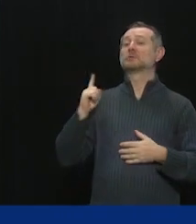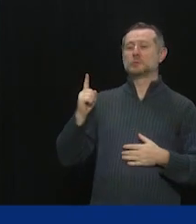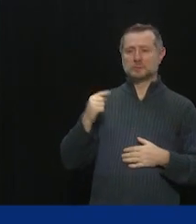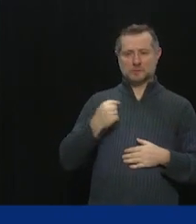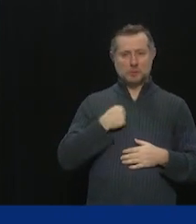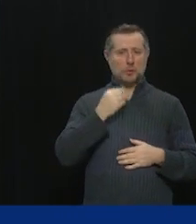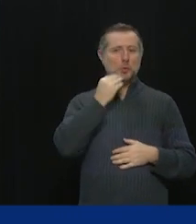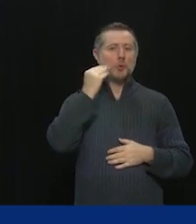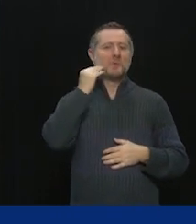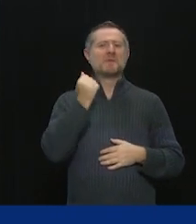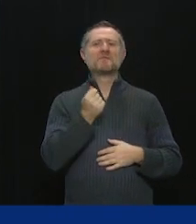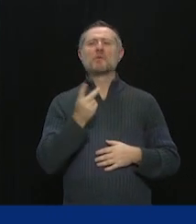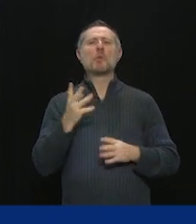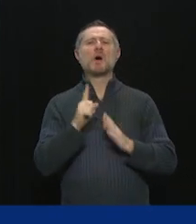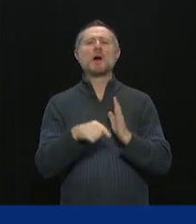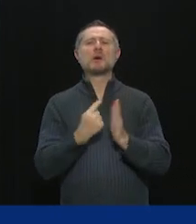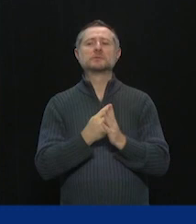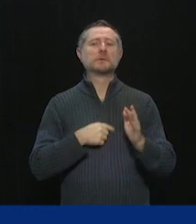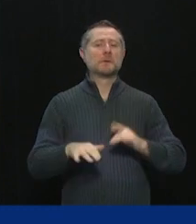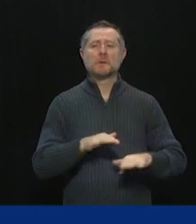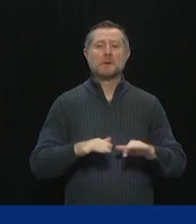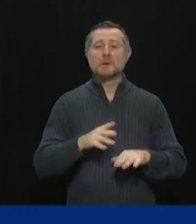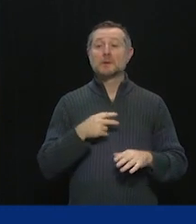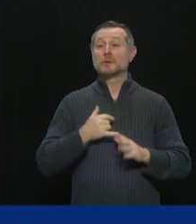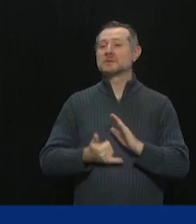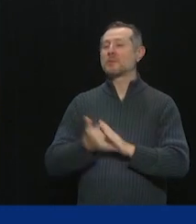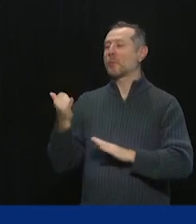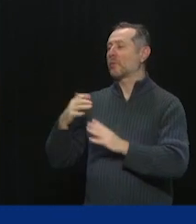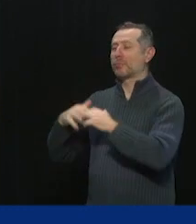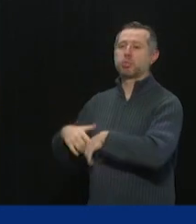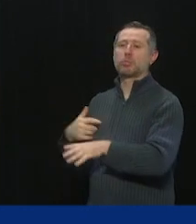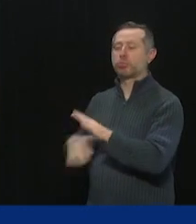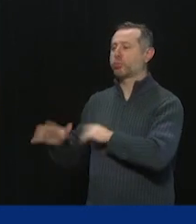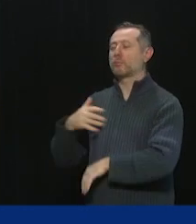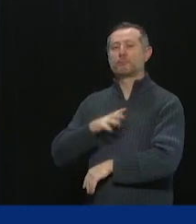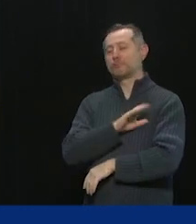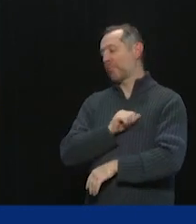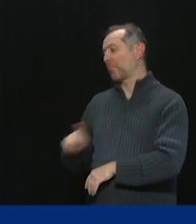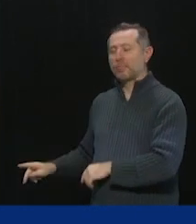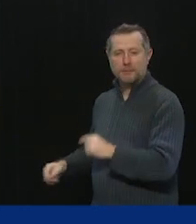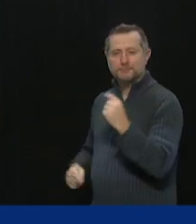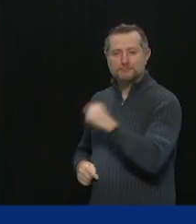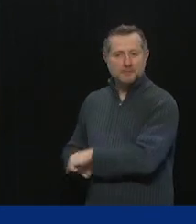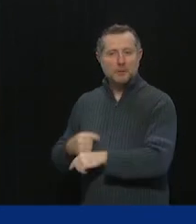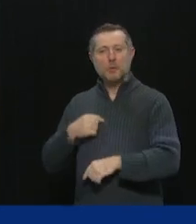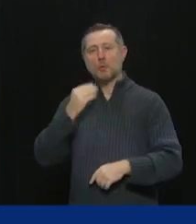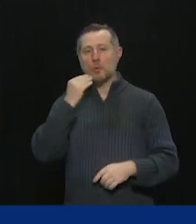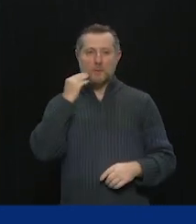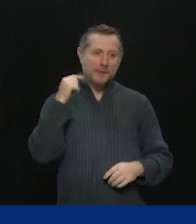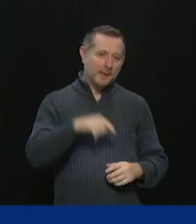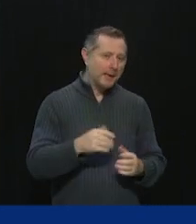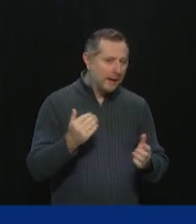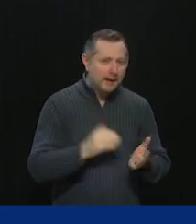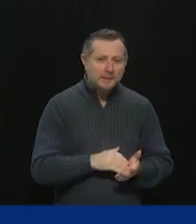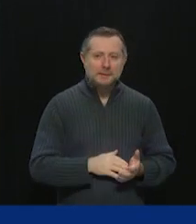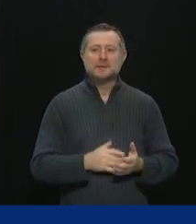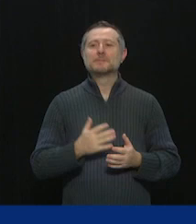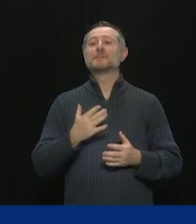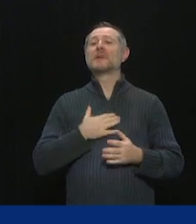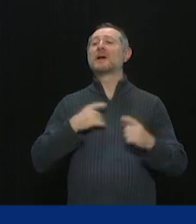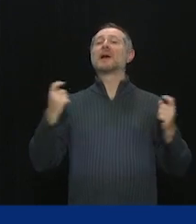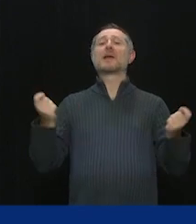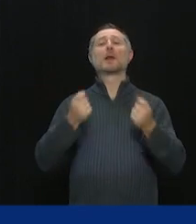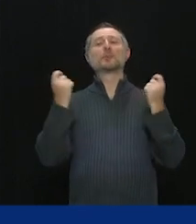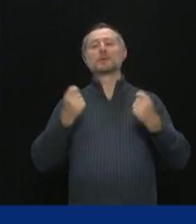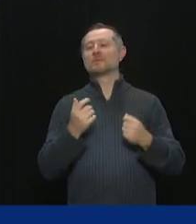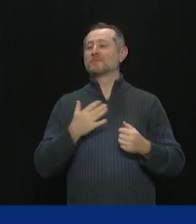leave. So I'm back. That trip was cut a little bit short. I'm back again. But I wanted to celebrate my first Labor Day as